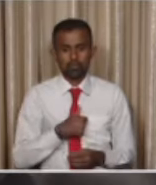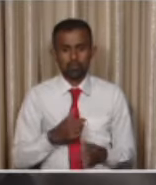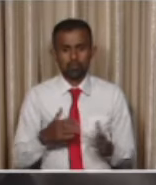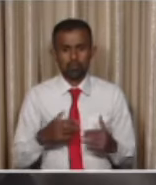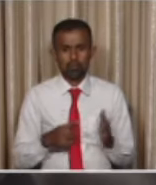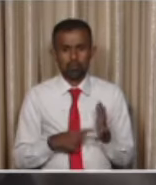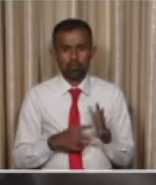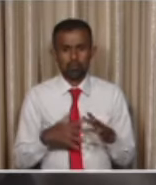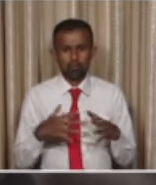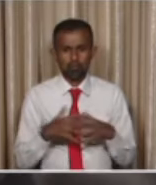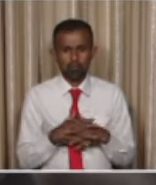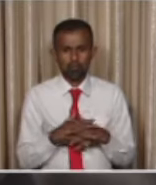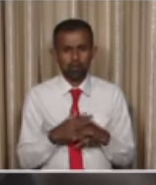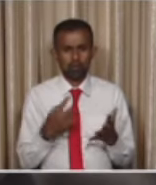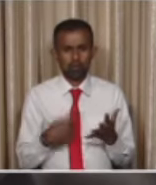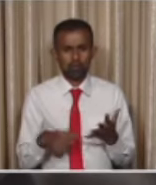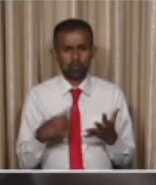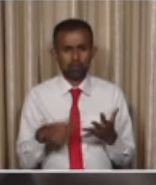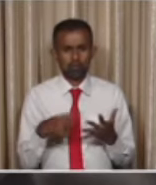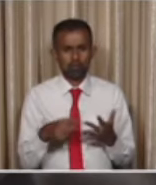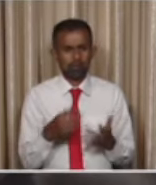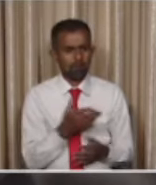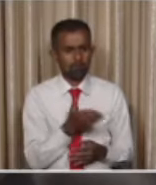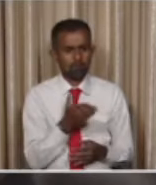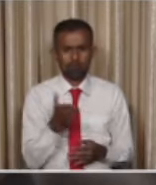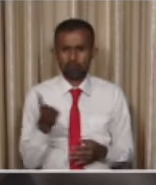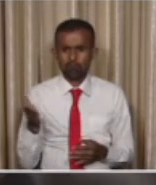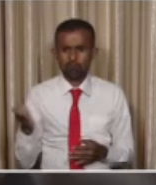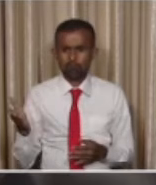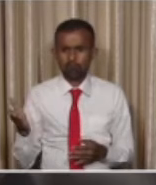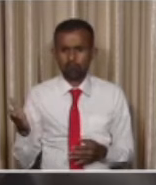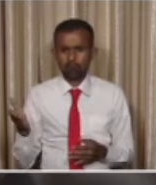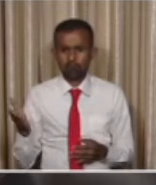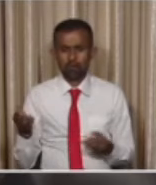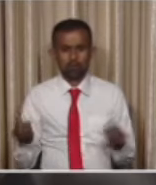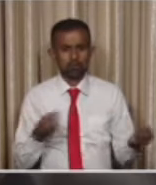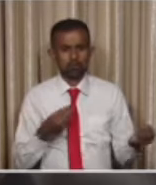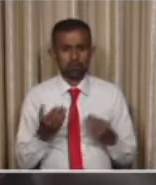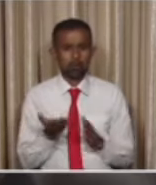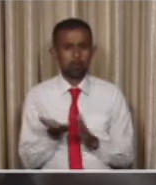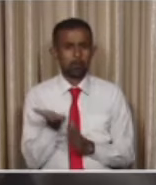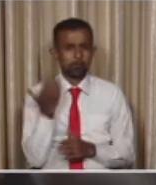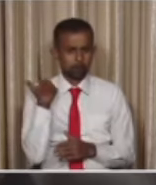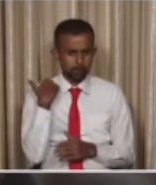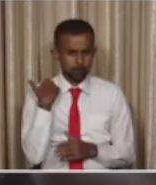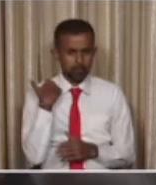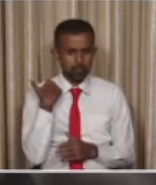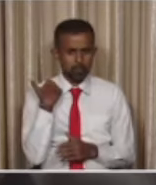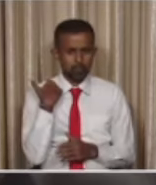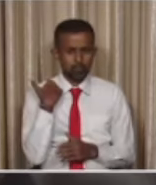that have been introduced in this House in the last 20